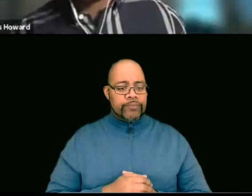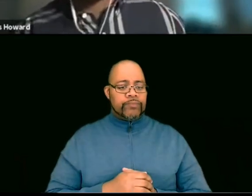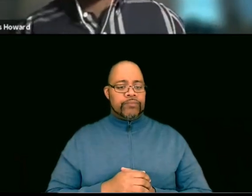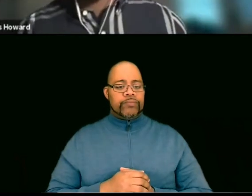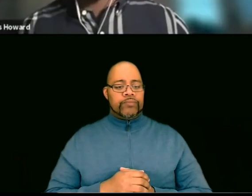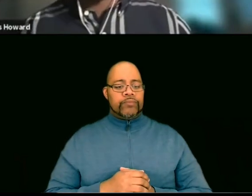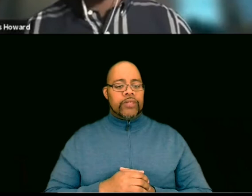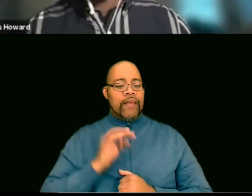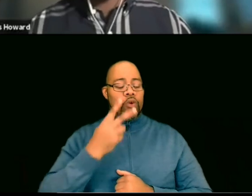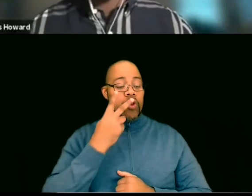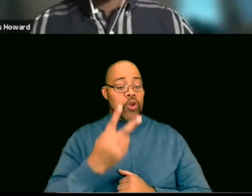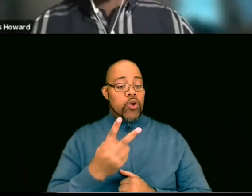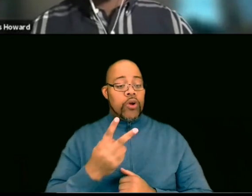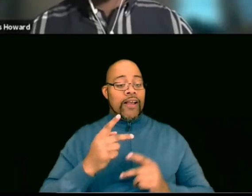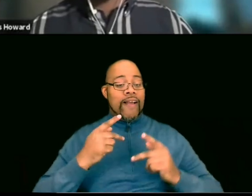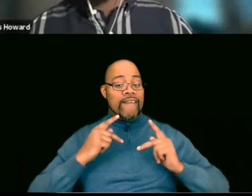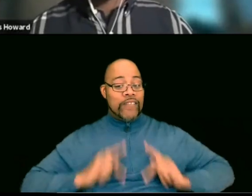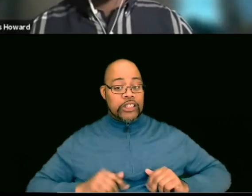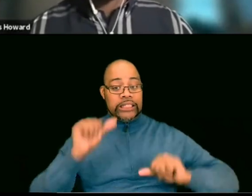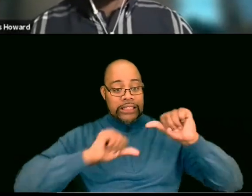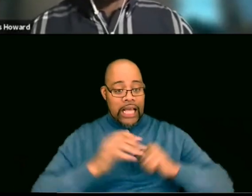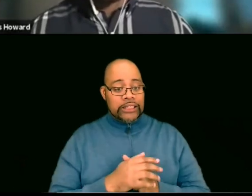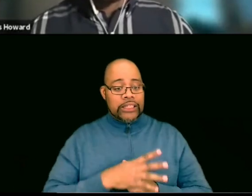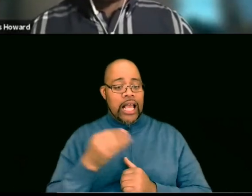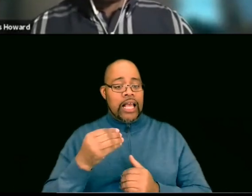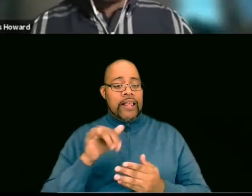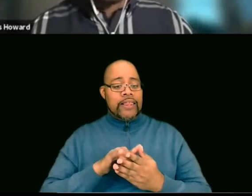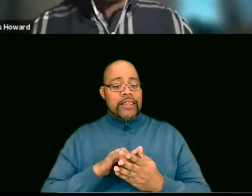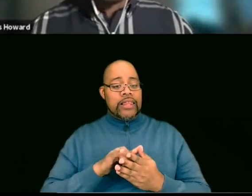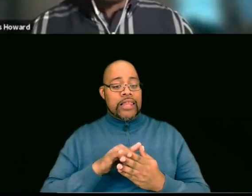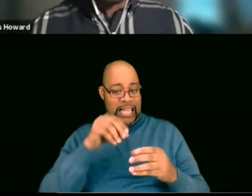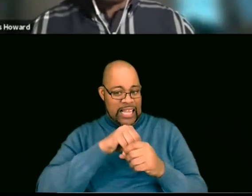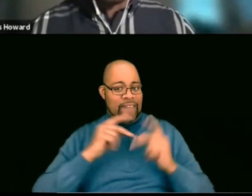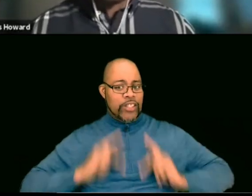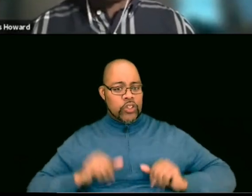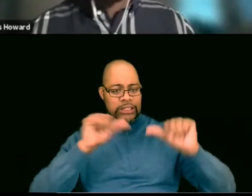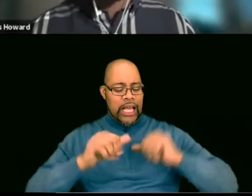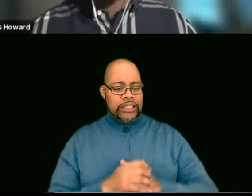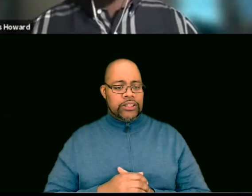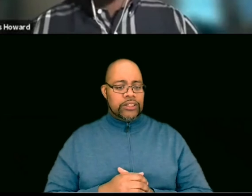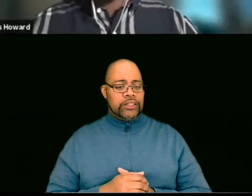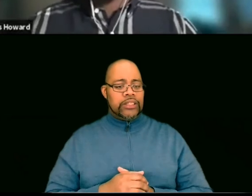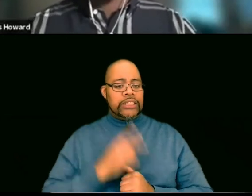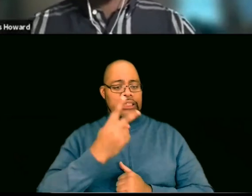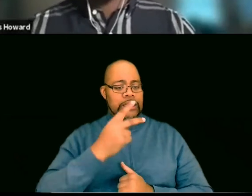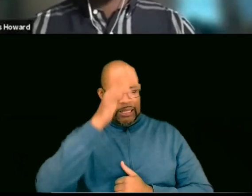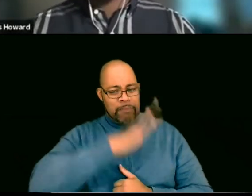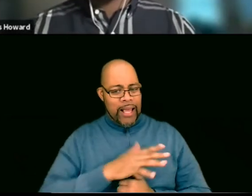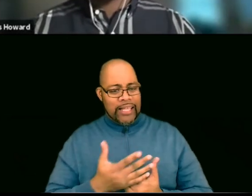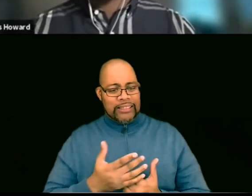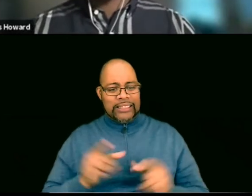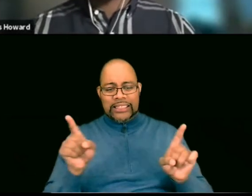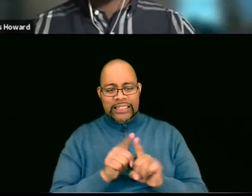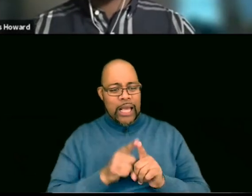work. If you look at the physical sciences and then even within the physical sciences, you're going to see